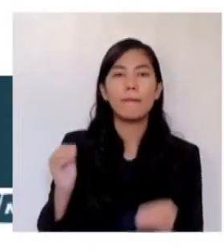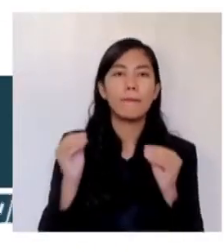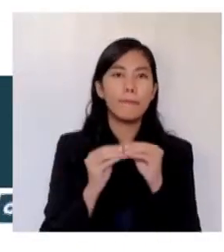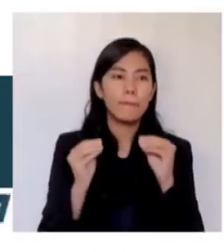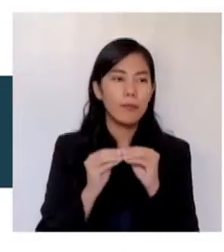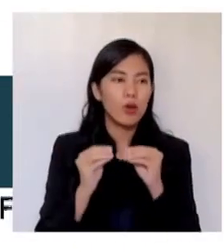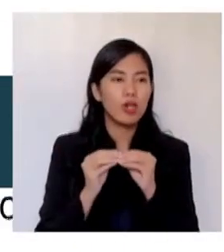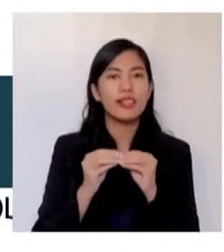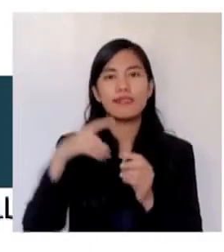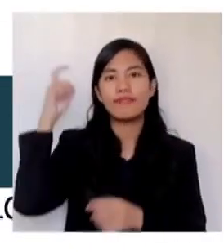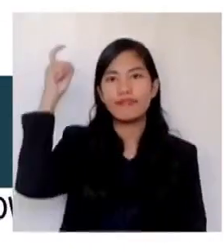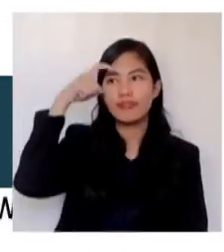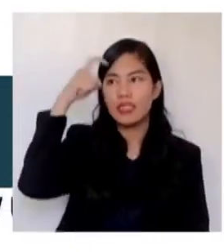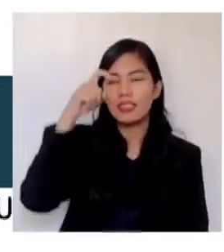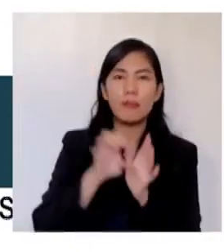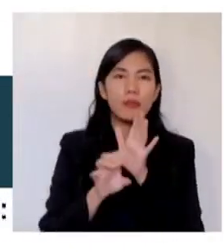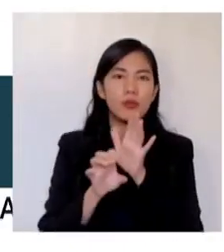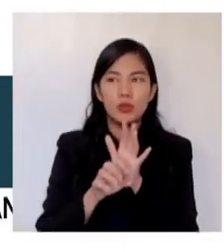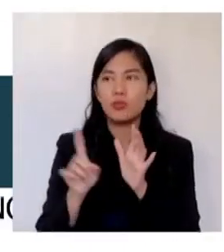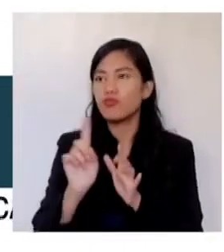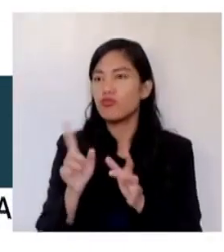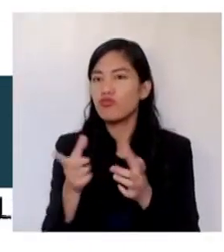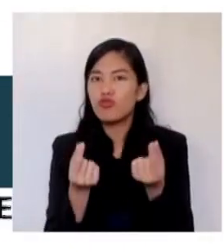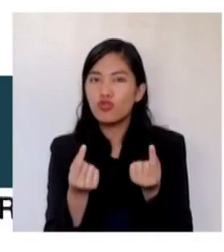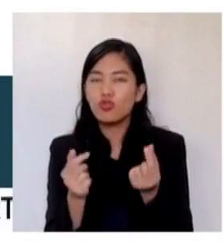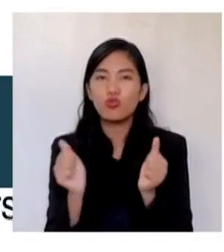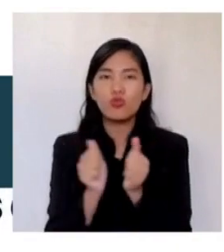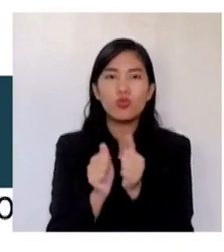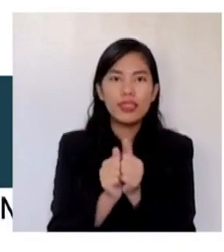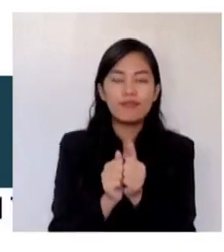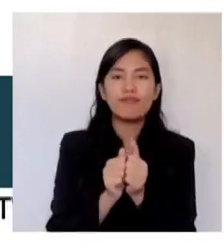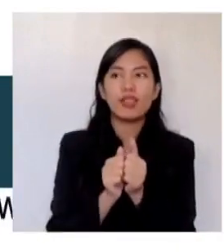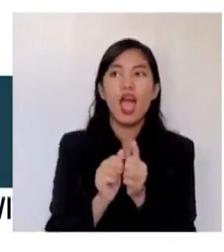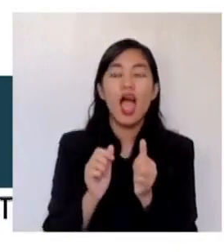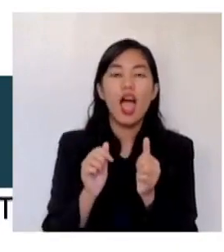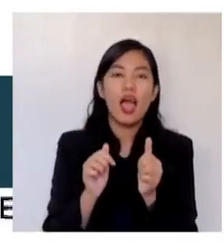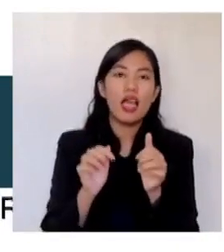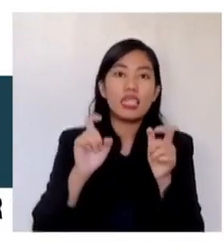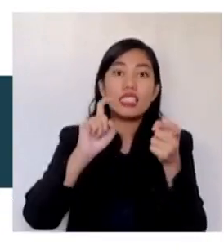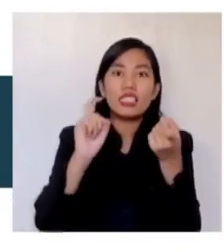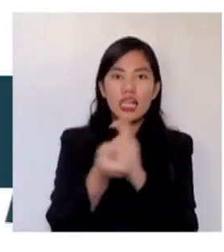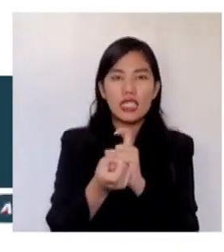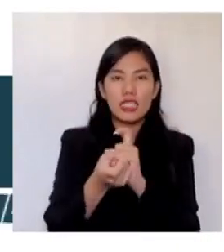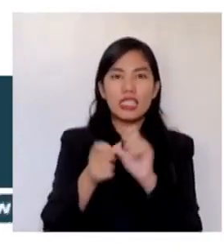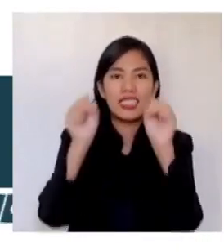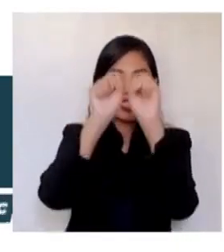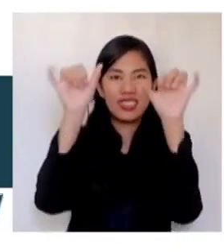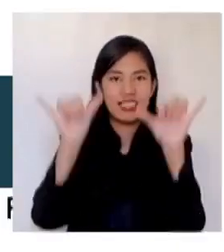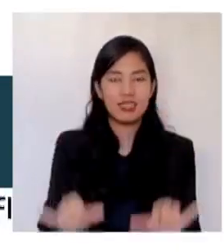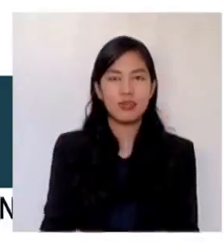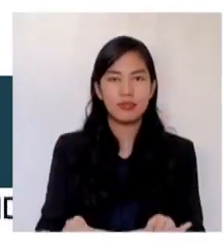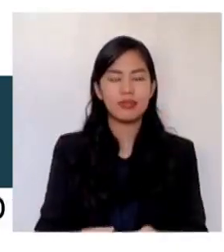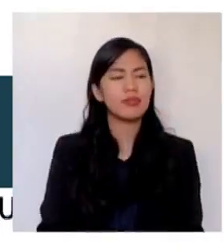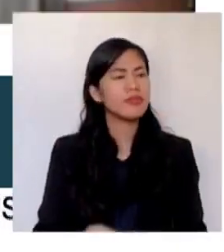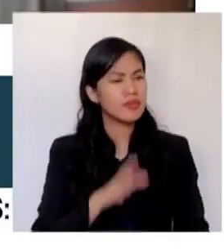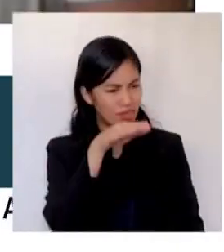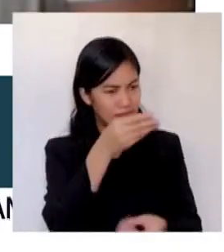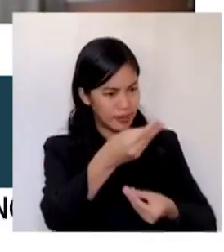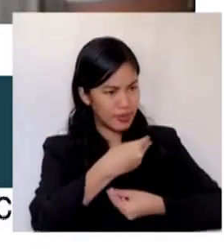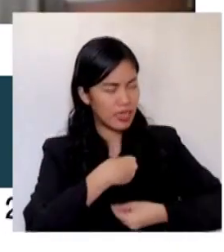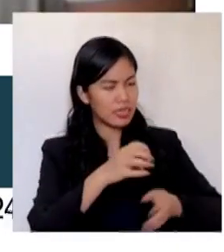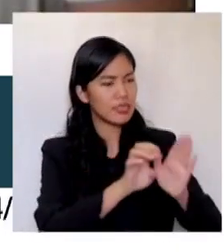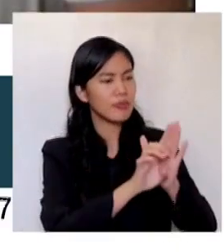need to do in our educational system, the kind of reforms that we have to build on from. Give us an example. Like what were